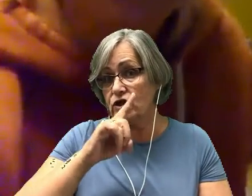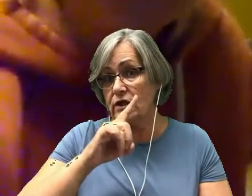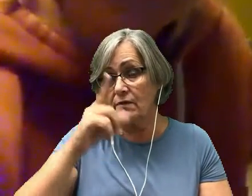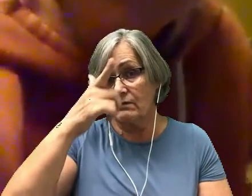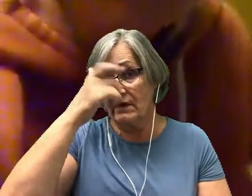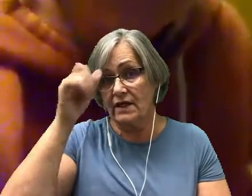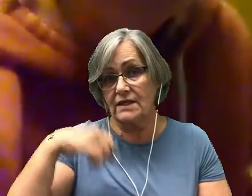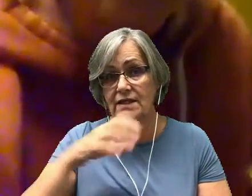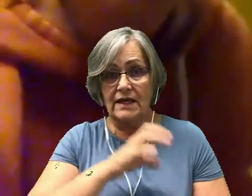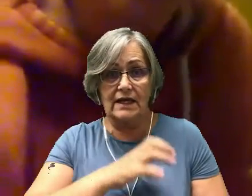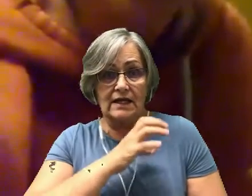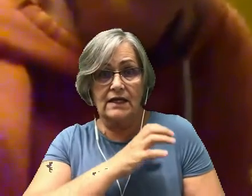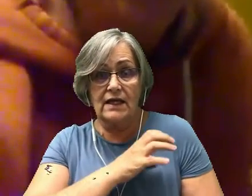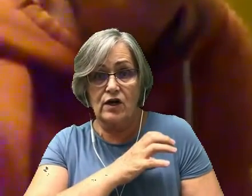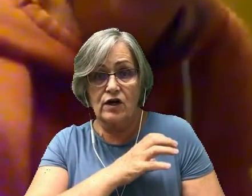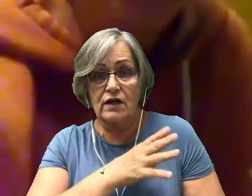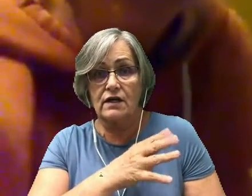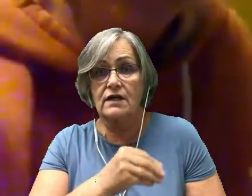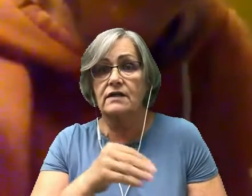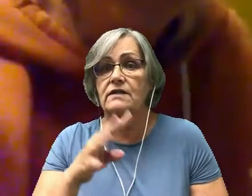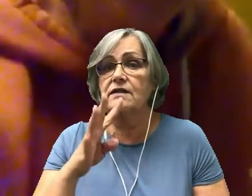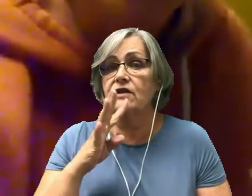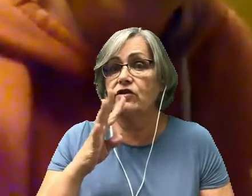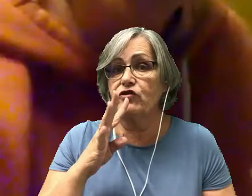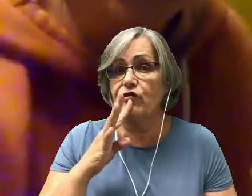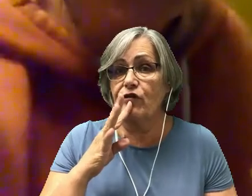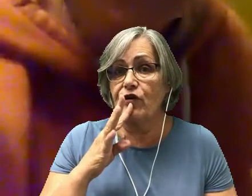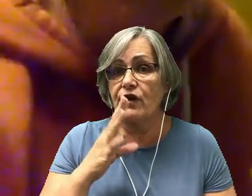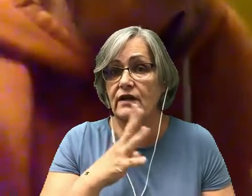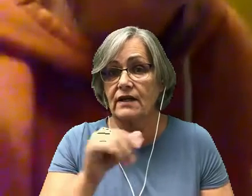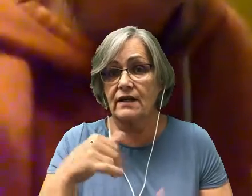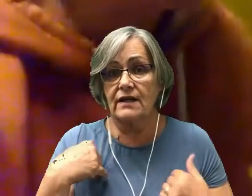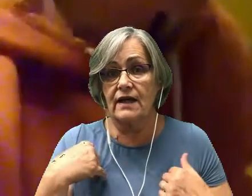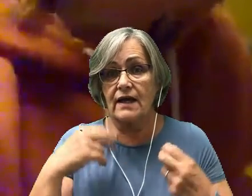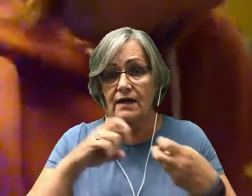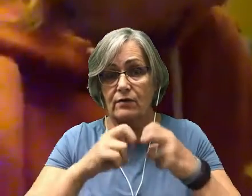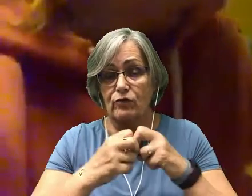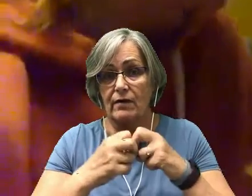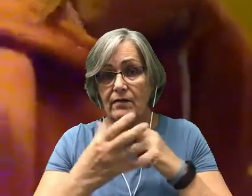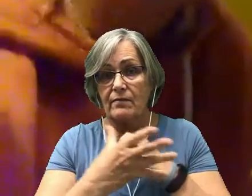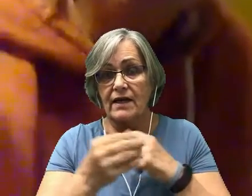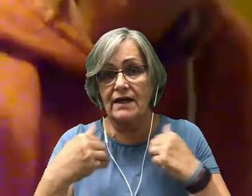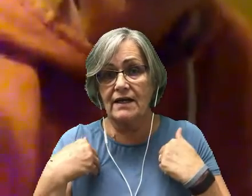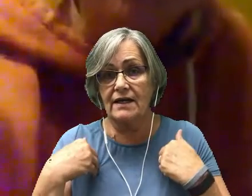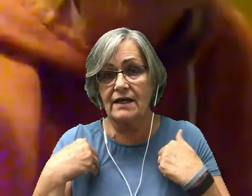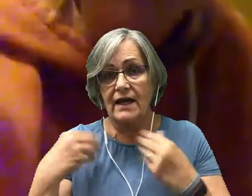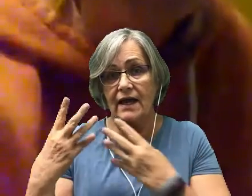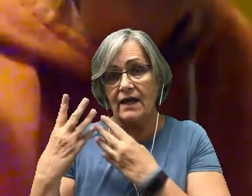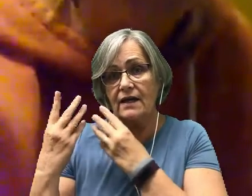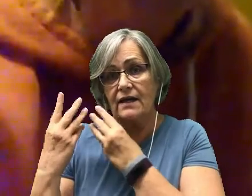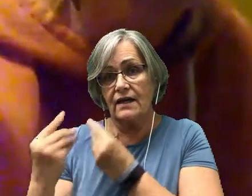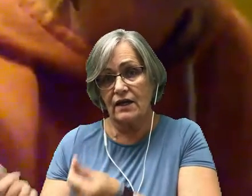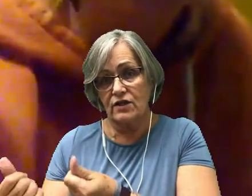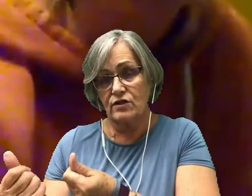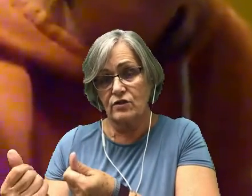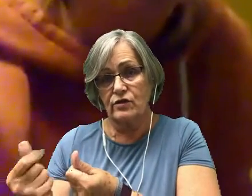it was fiction because it had characters that talked. It had a problem and it had